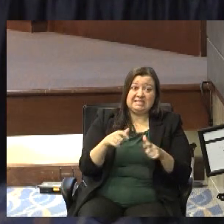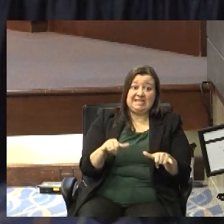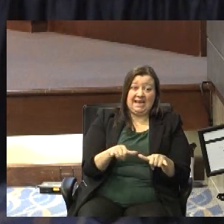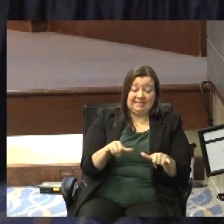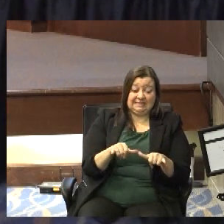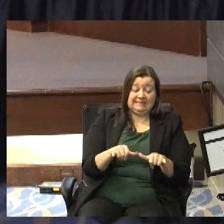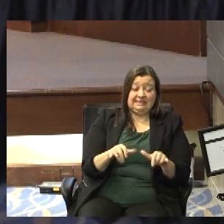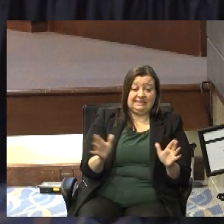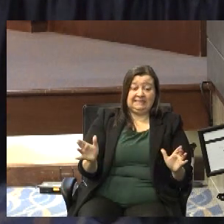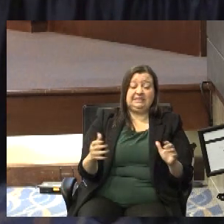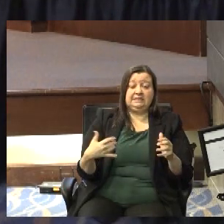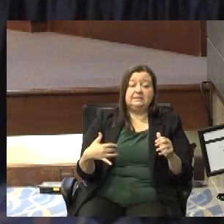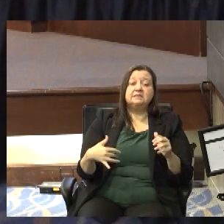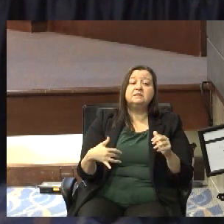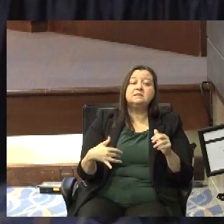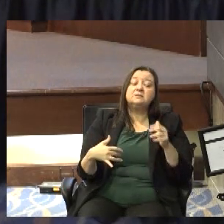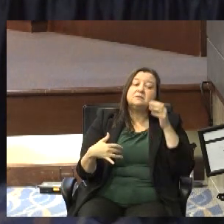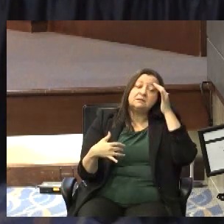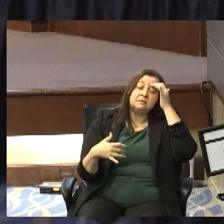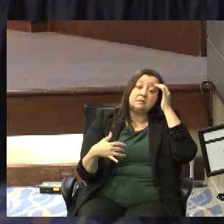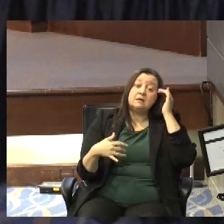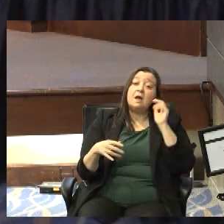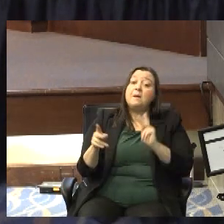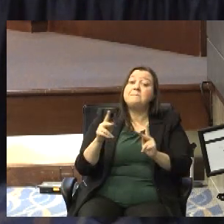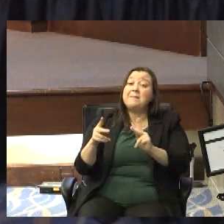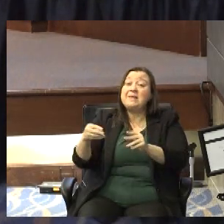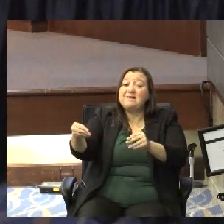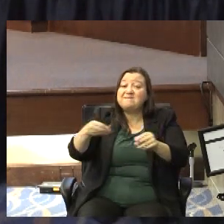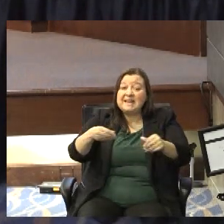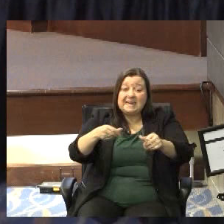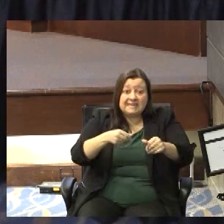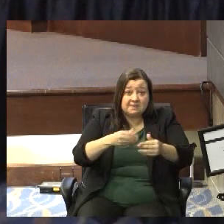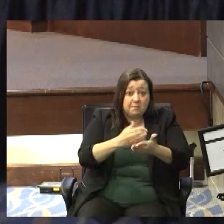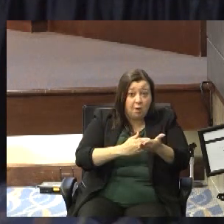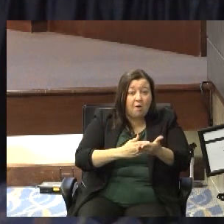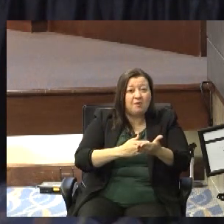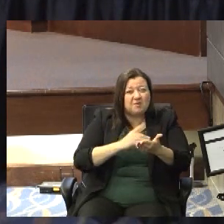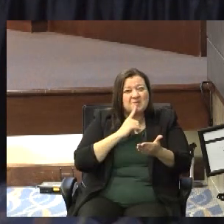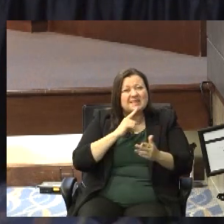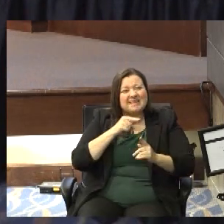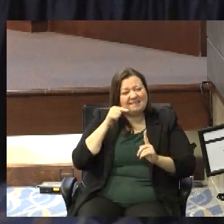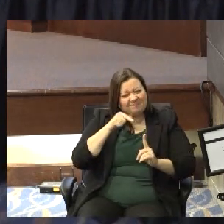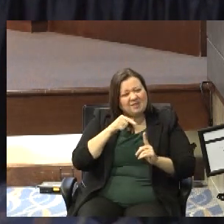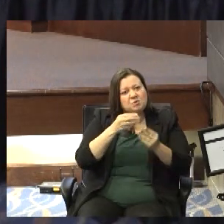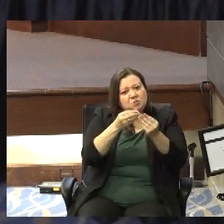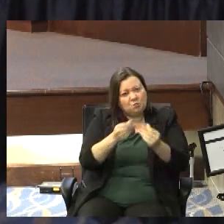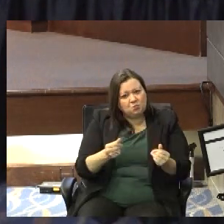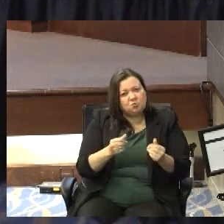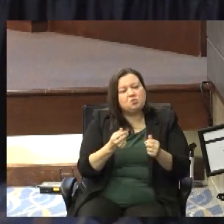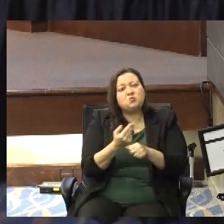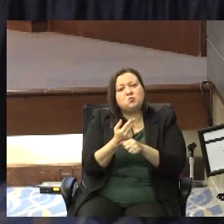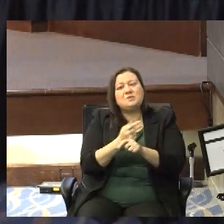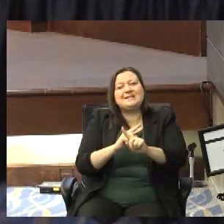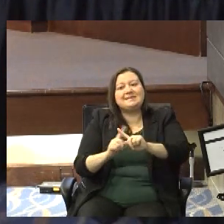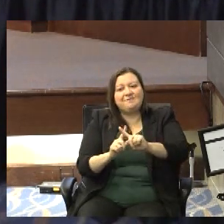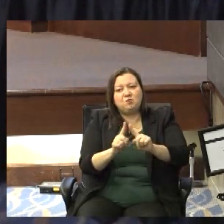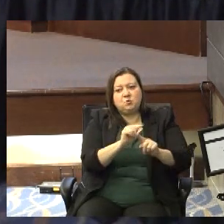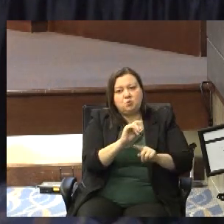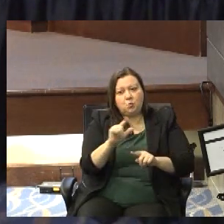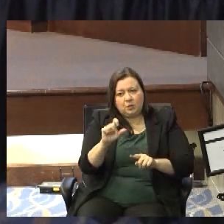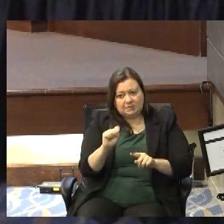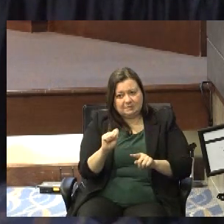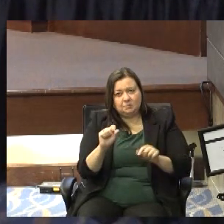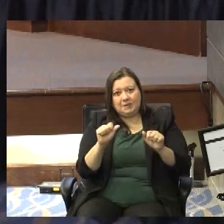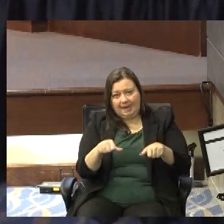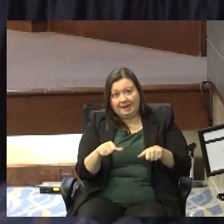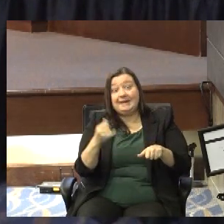really, that the public finance piece is really part of the solution and utilizing all of the different tools. I think the interesting